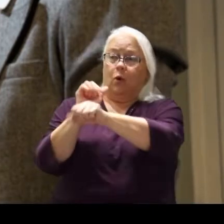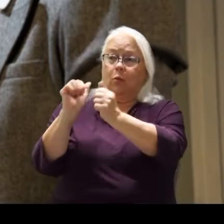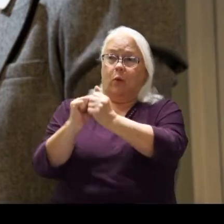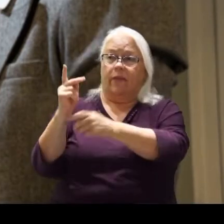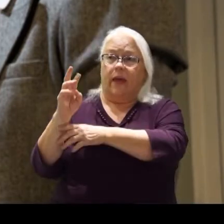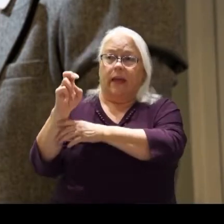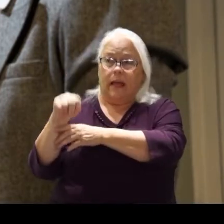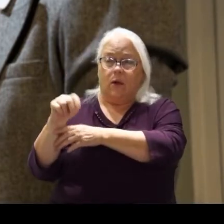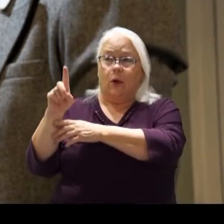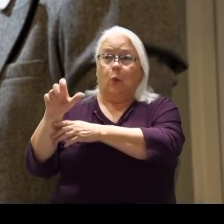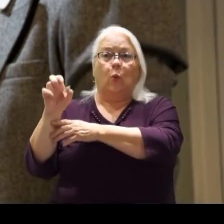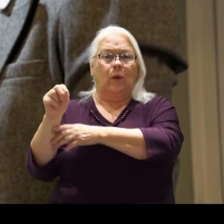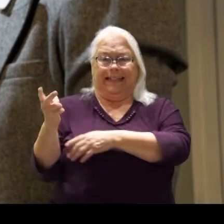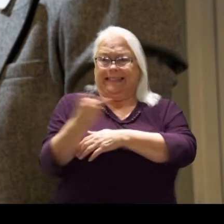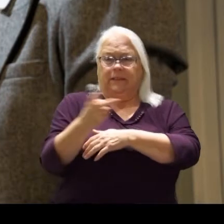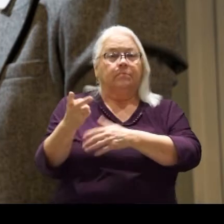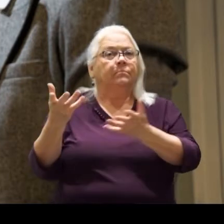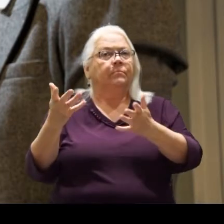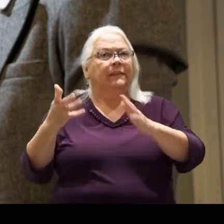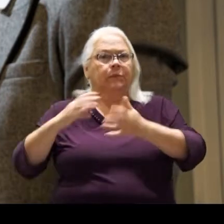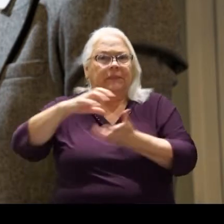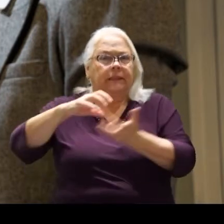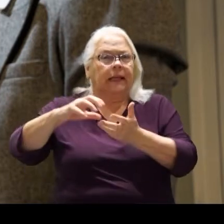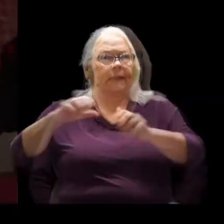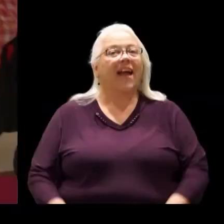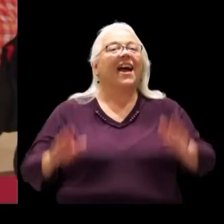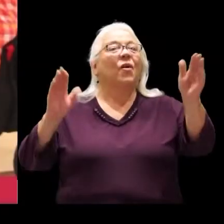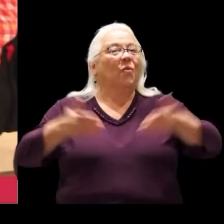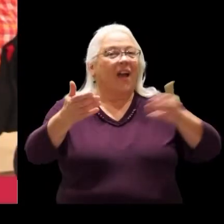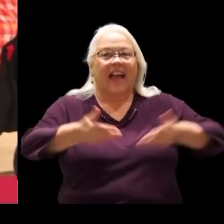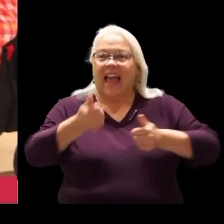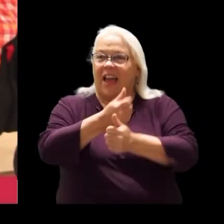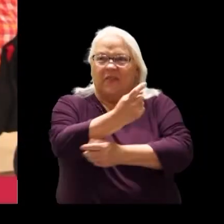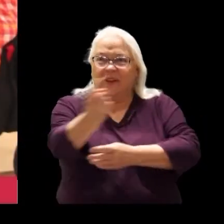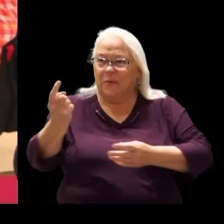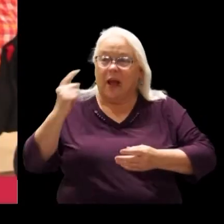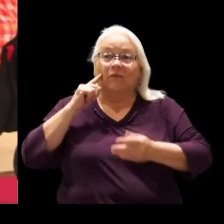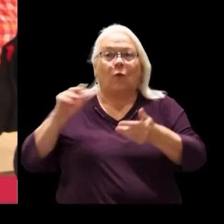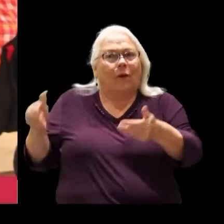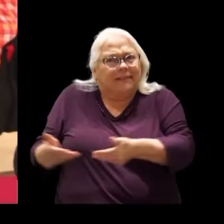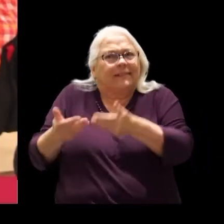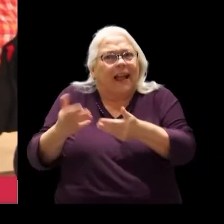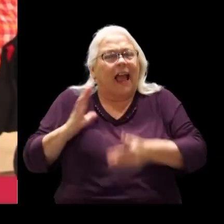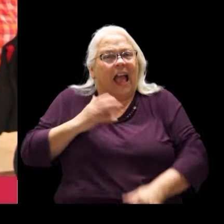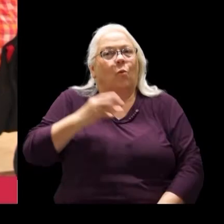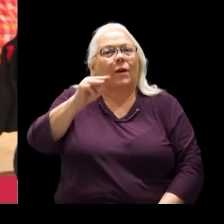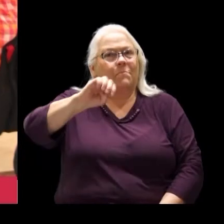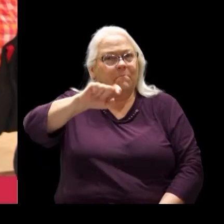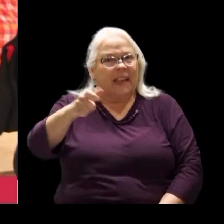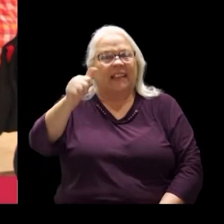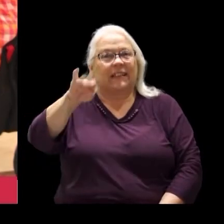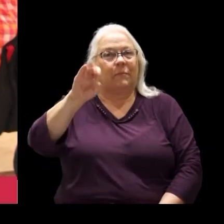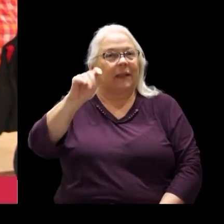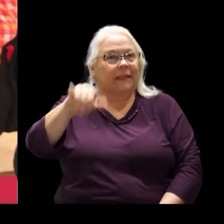explain just how our mixed abilities training works. I'd like to welcome everyone to an introduction to our